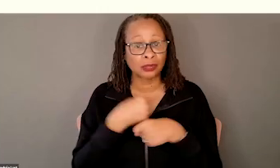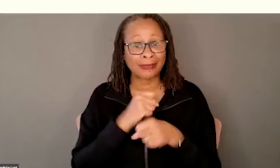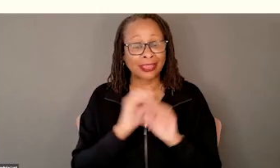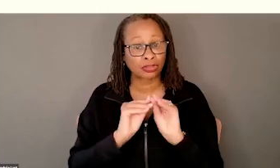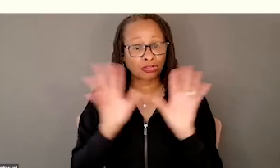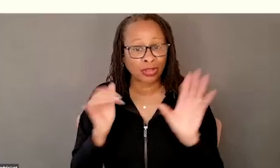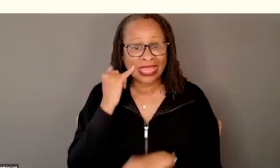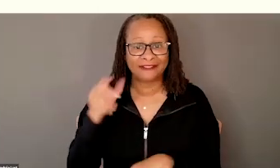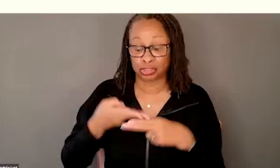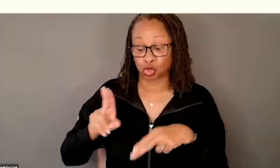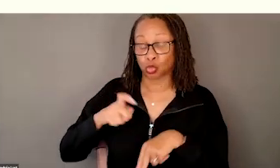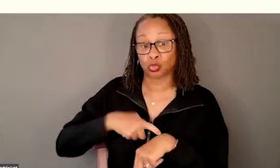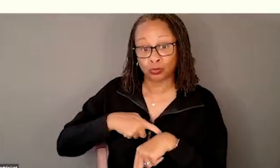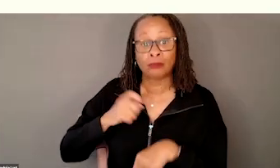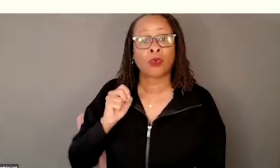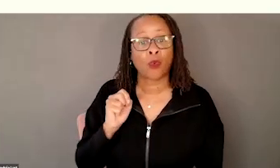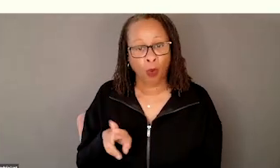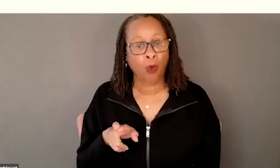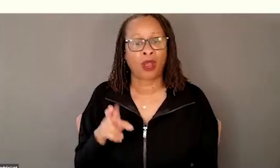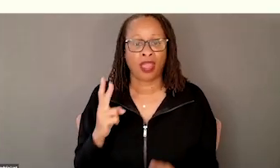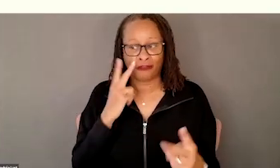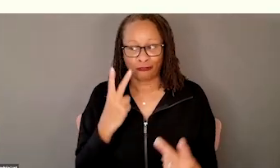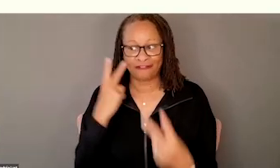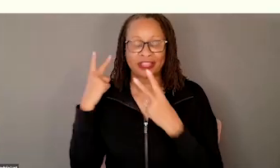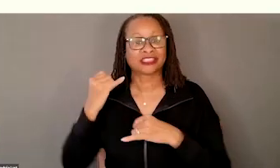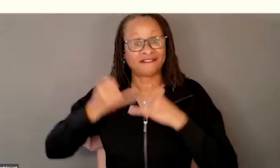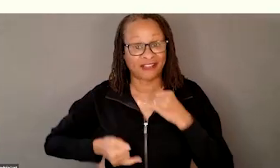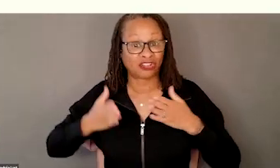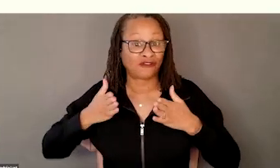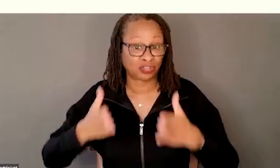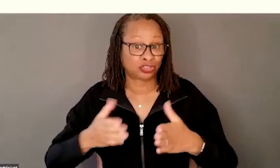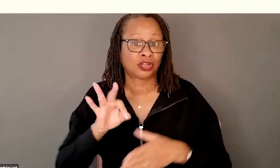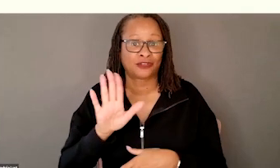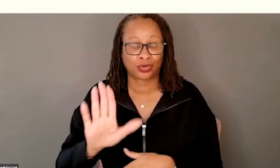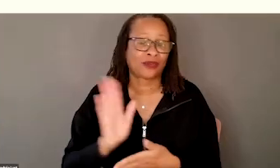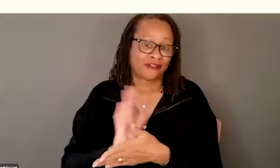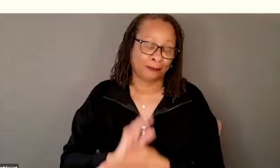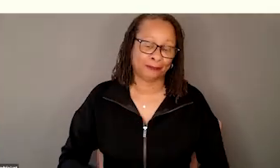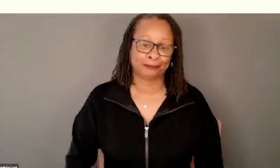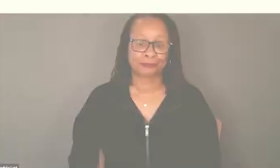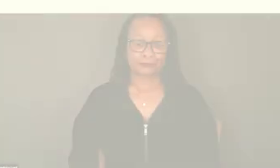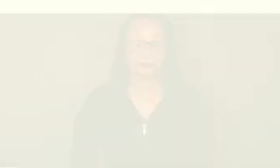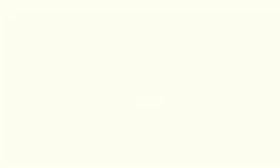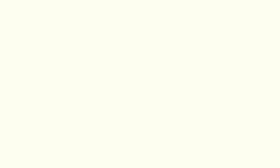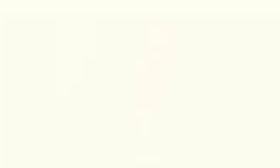this is temporary or reflects the final version of your film.